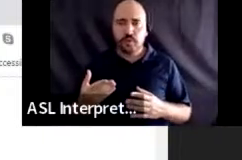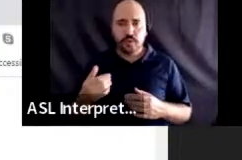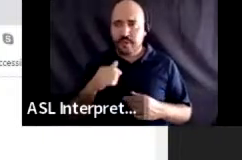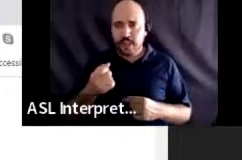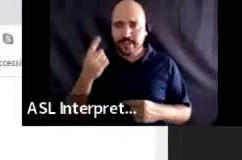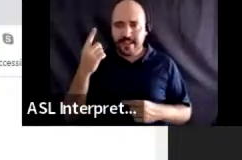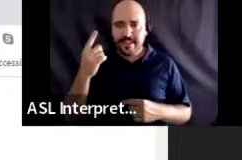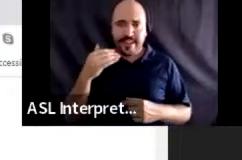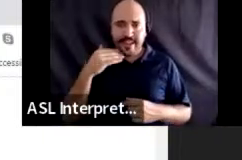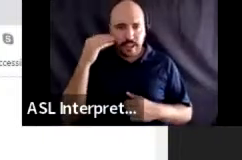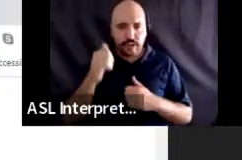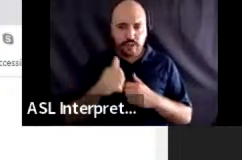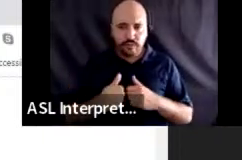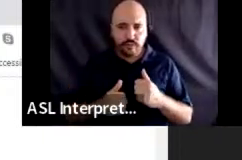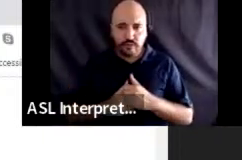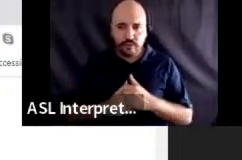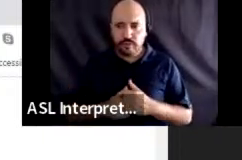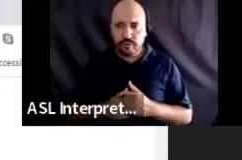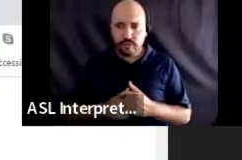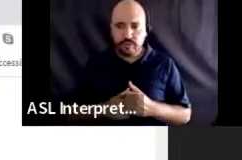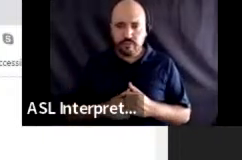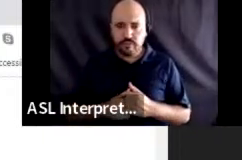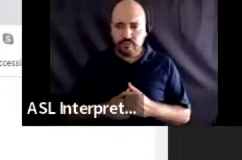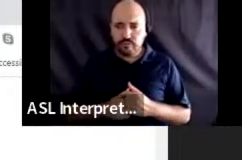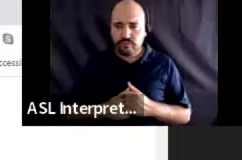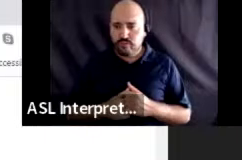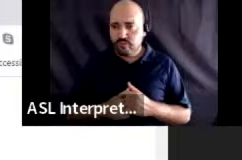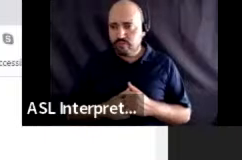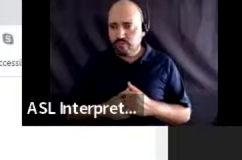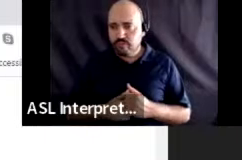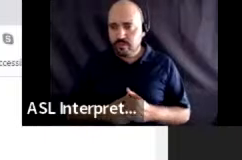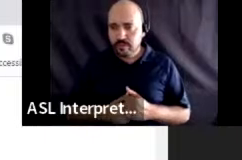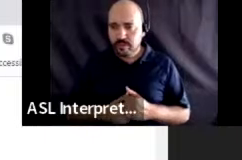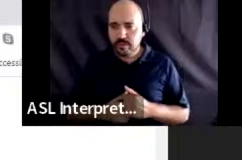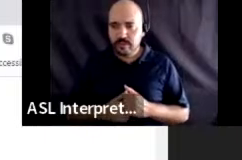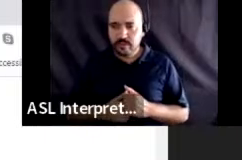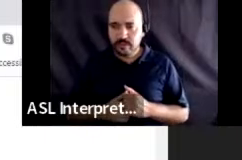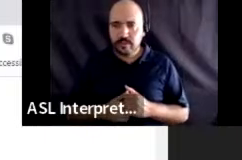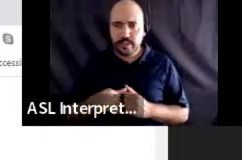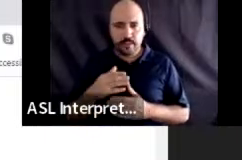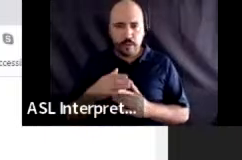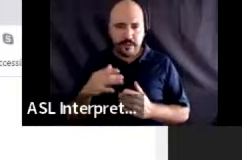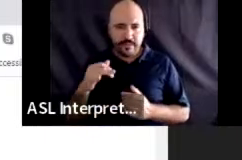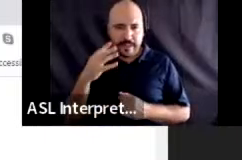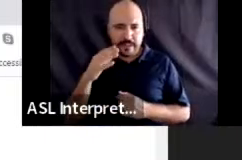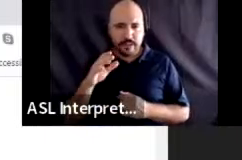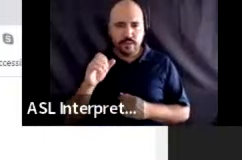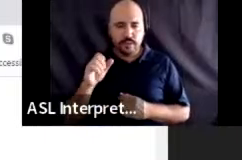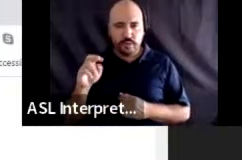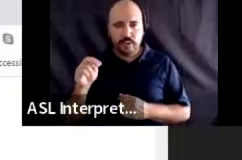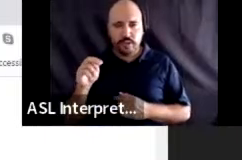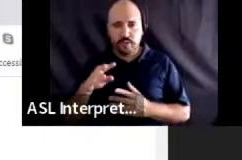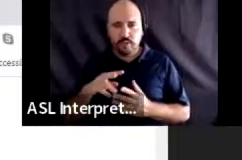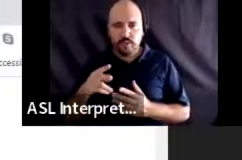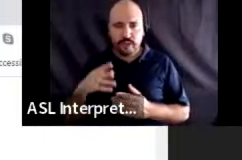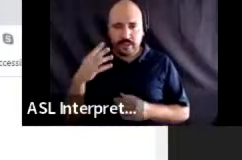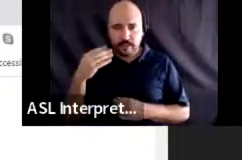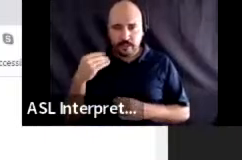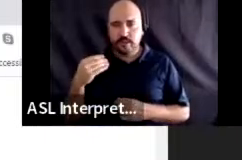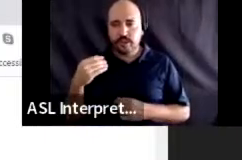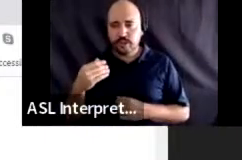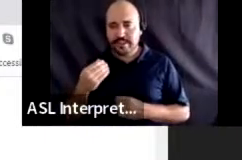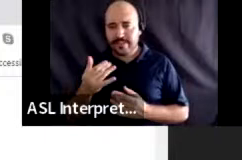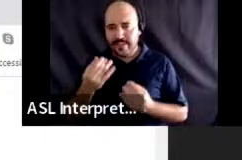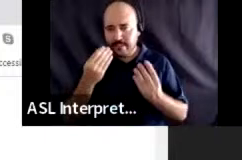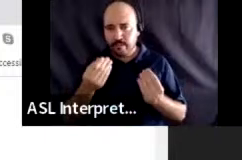heading structure. And this is just part of what the screen reader experience is. It's, you know, it's giving you that